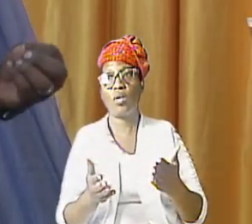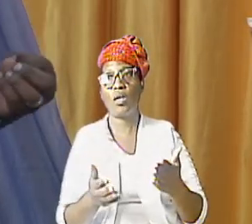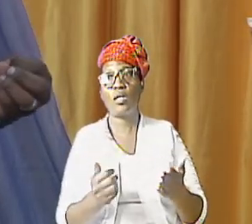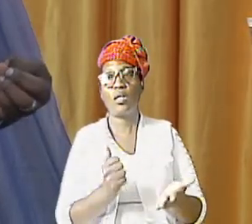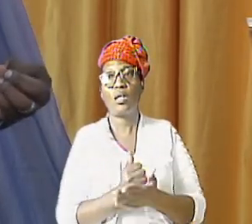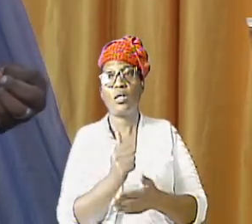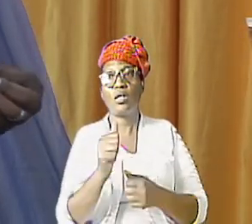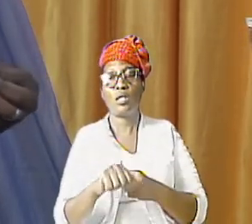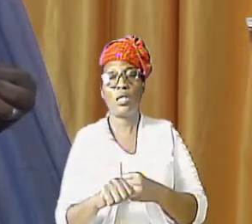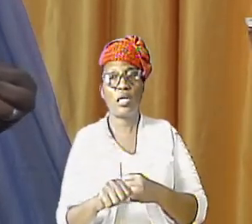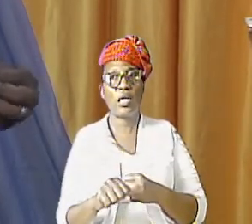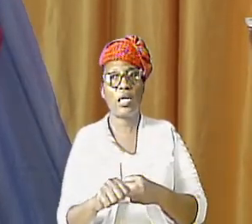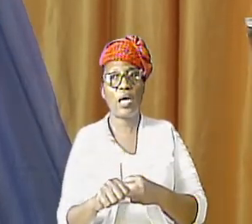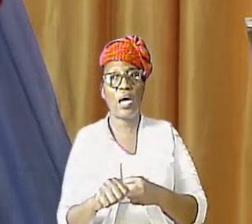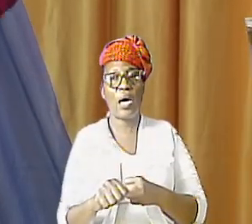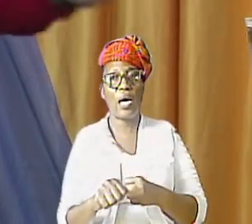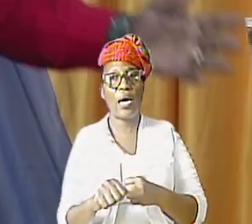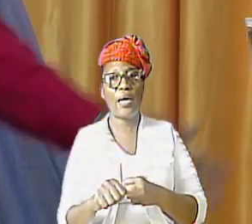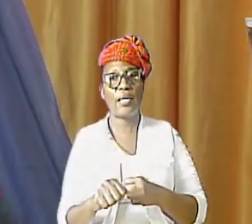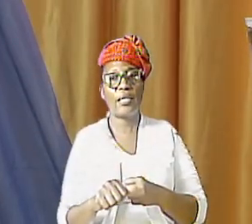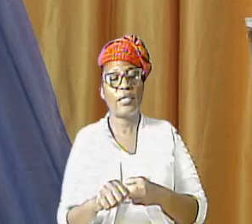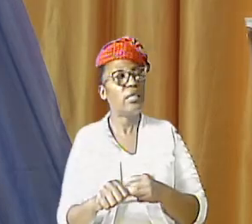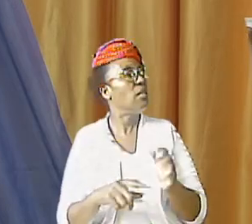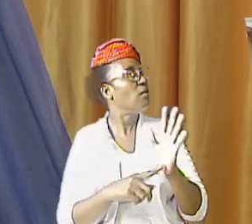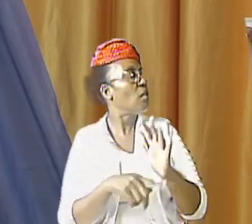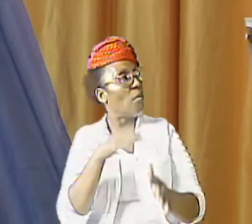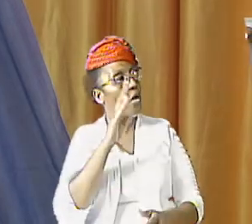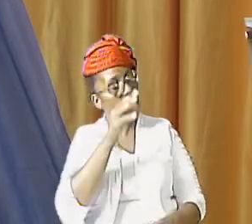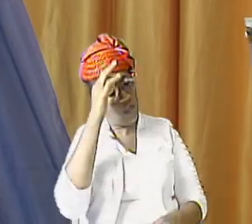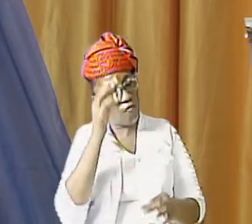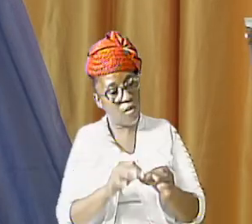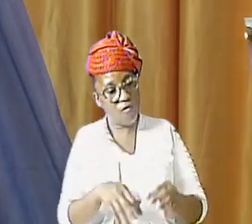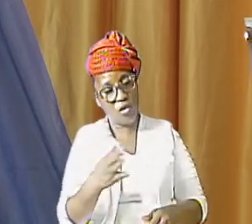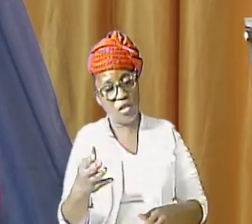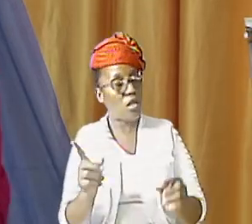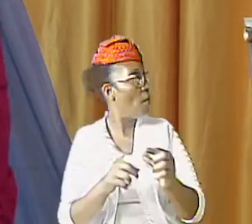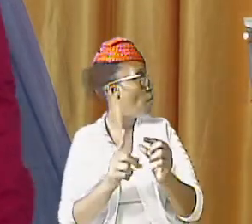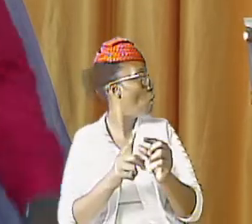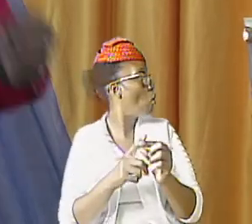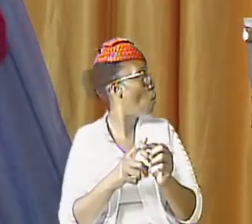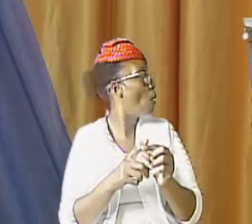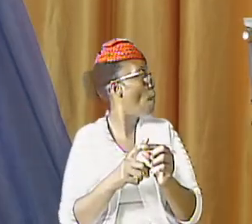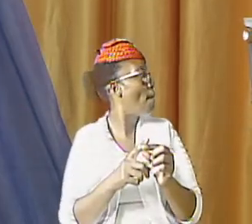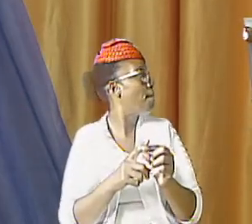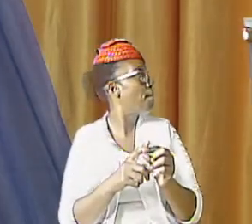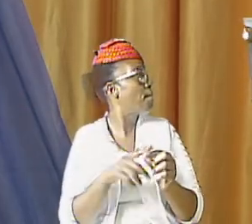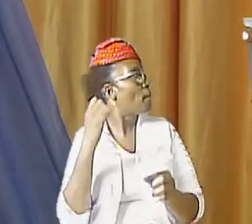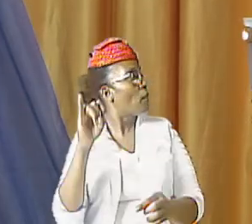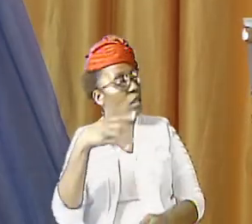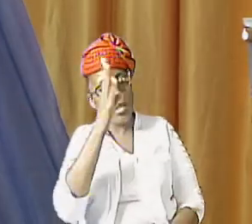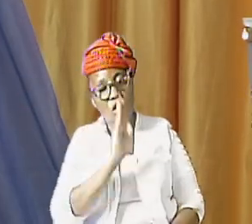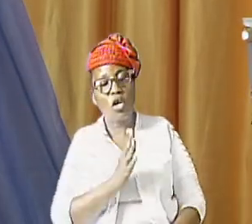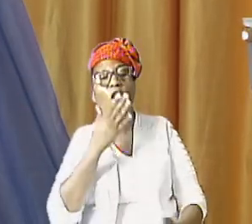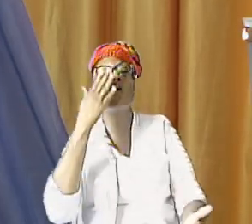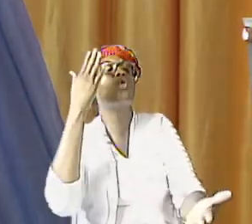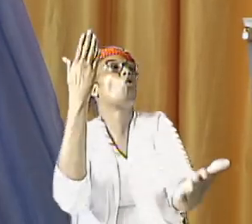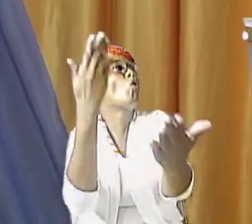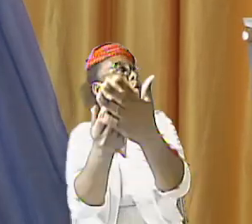existence, God is faithful to them too. Isn't God